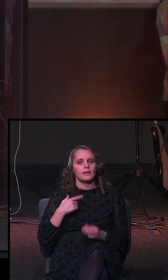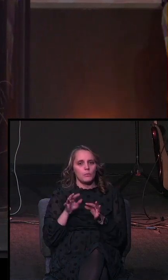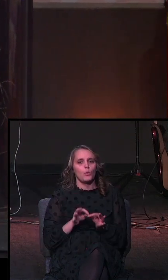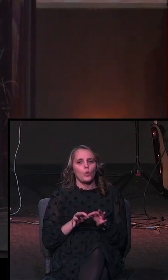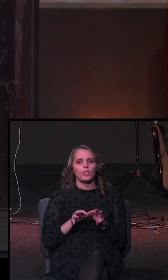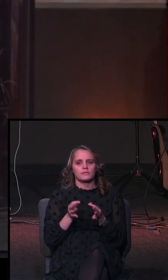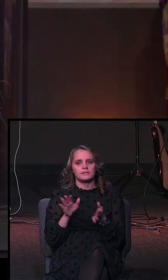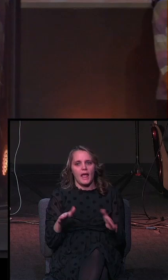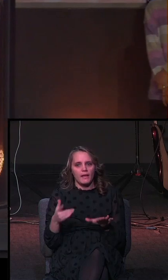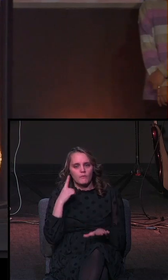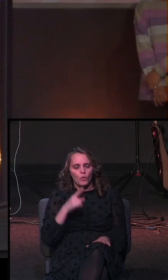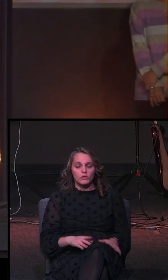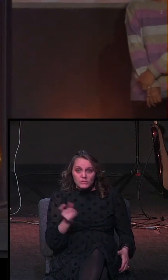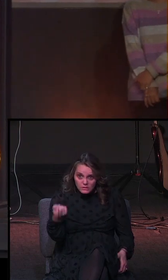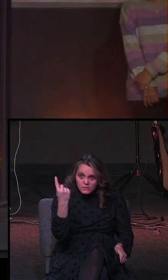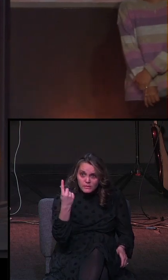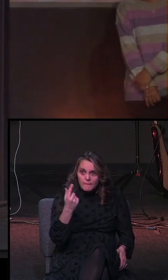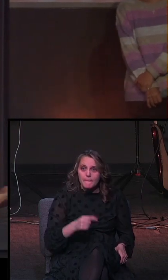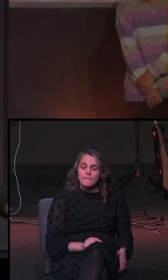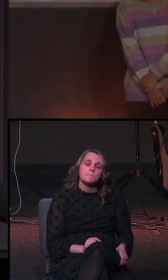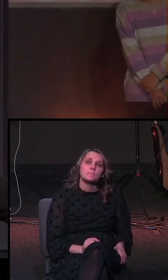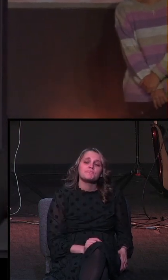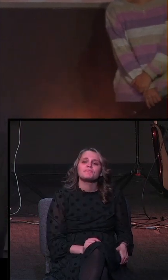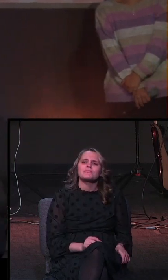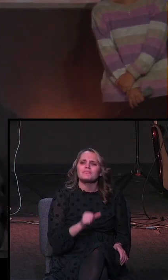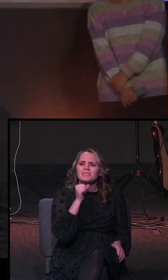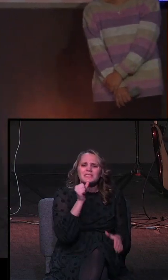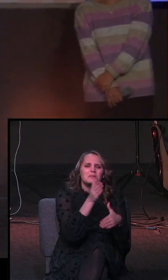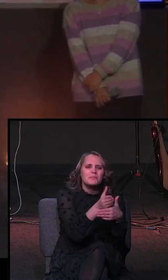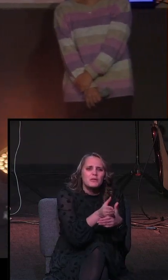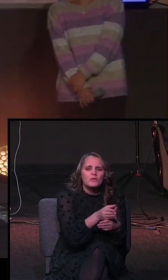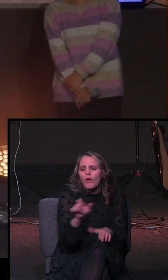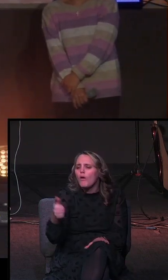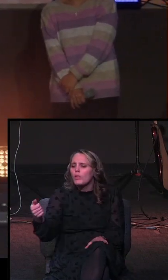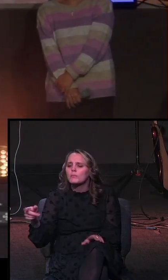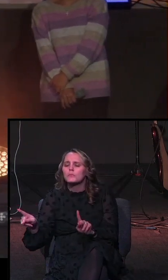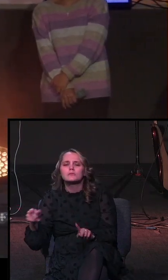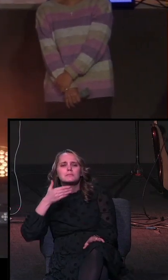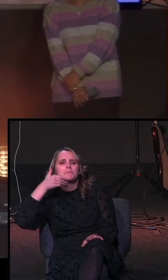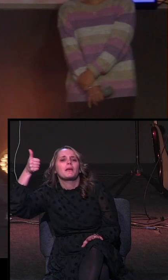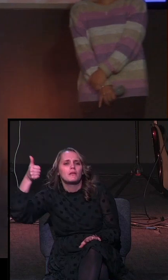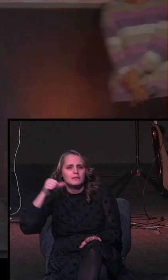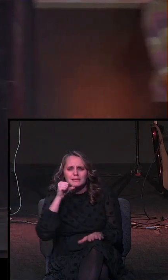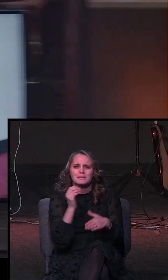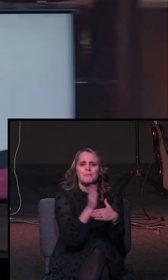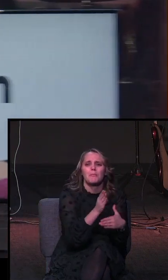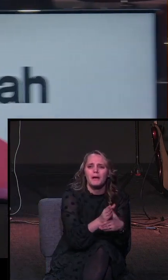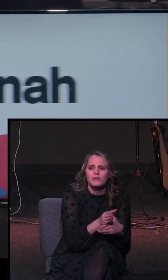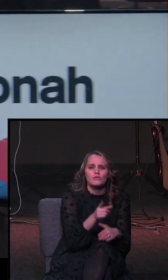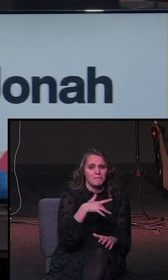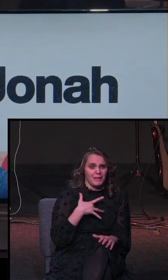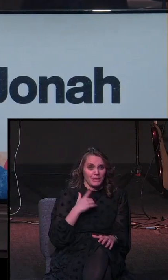It no longer starts when you get that. It no longer bothers you that somebody's getting a better deal than you. It no longer bothers you that you feel like you